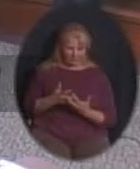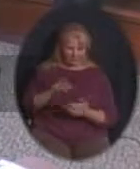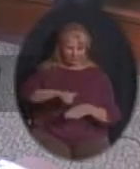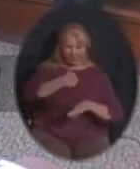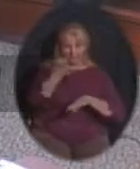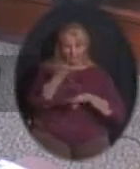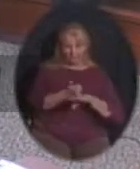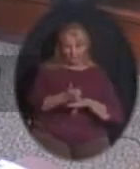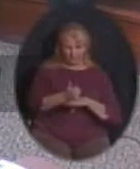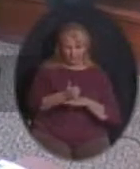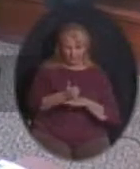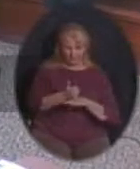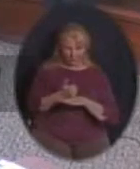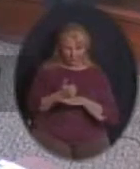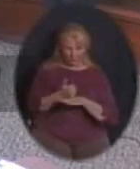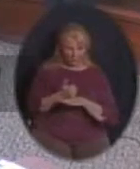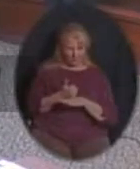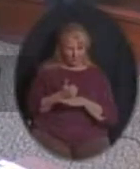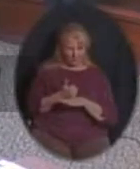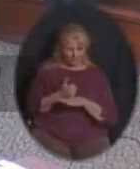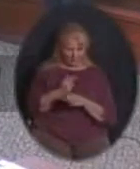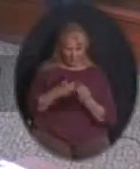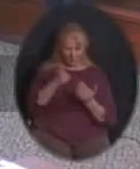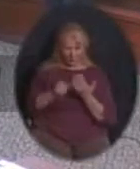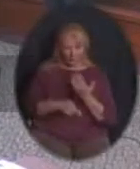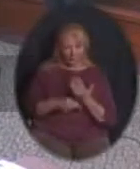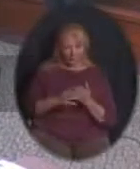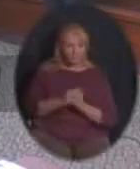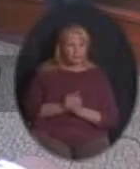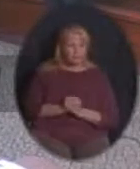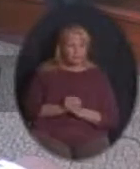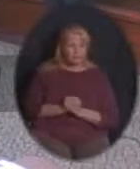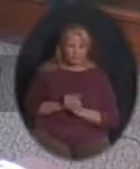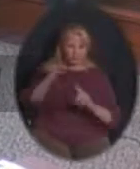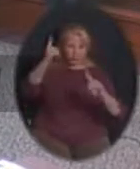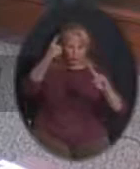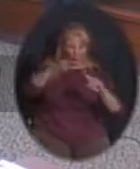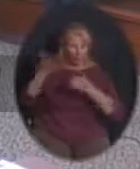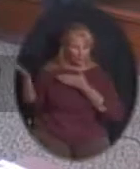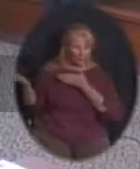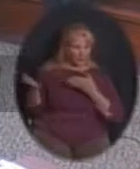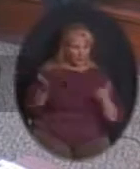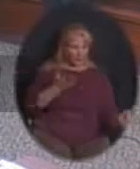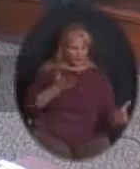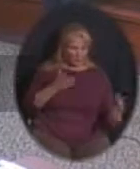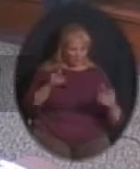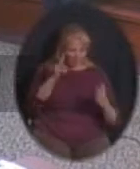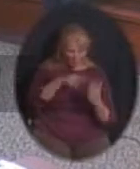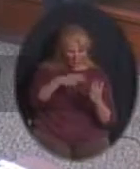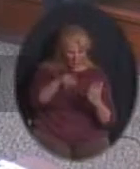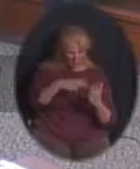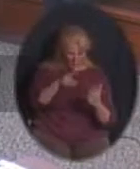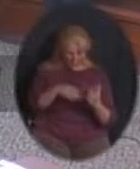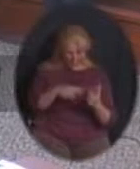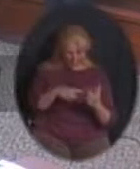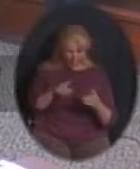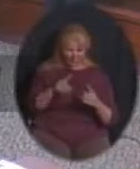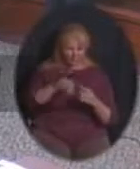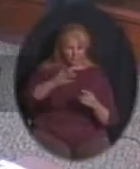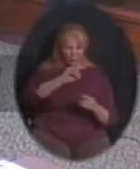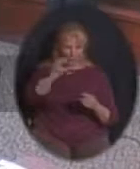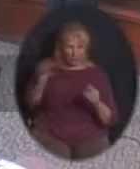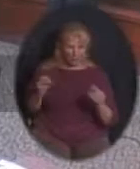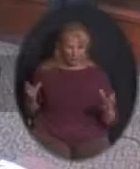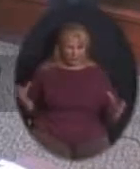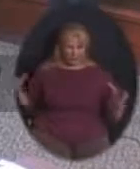which is reflected in the logo. Our goal is to bring literacy initiatives throughout Olathe under one umbrella, pooling the